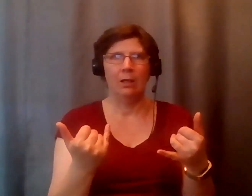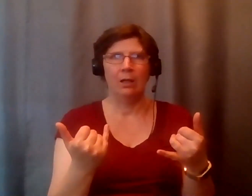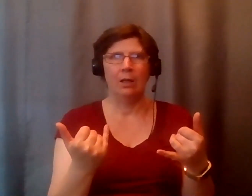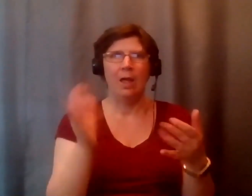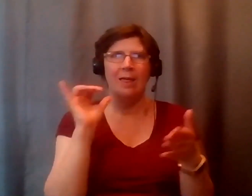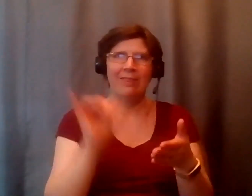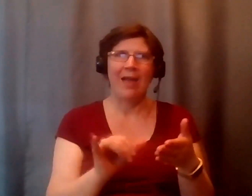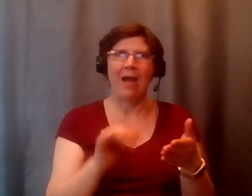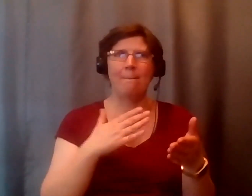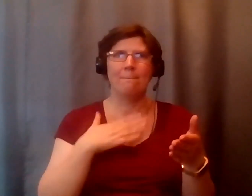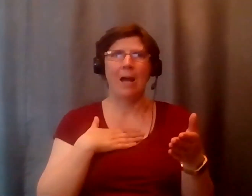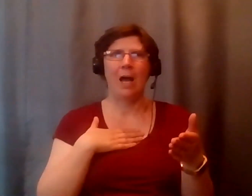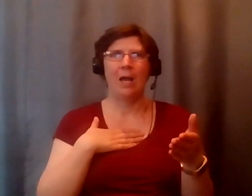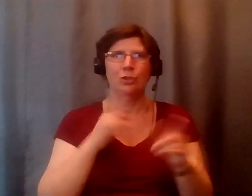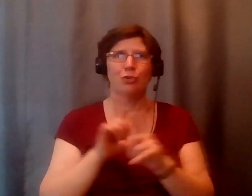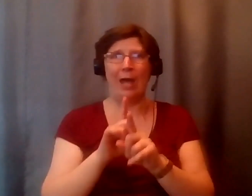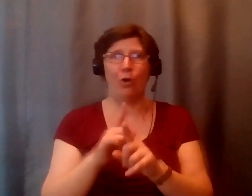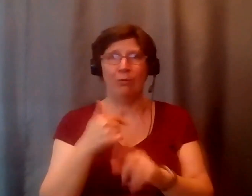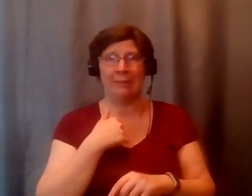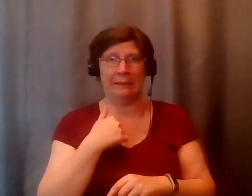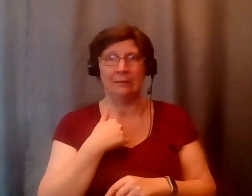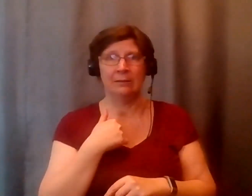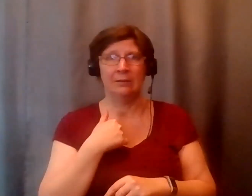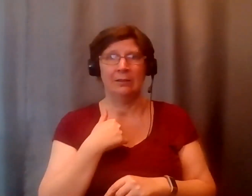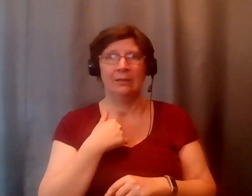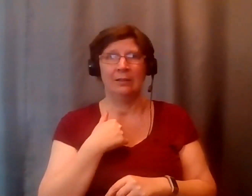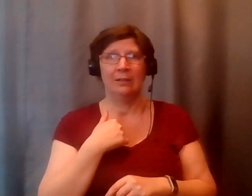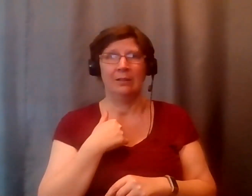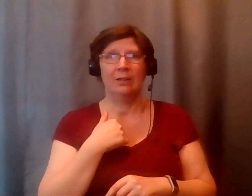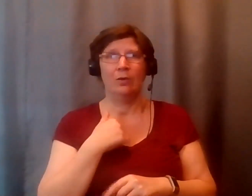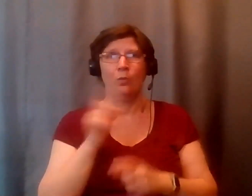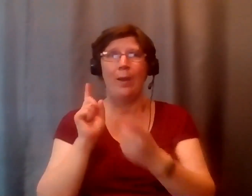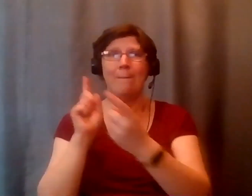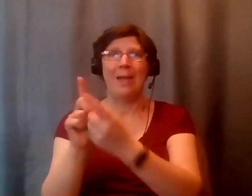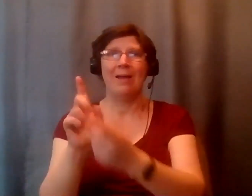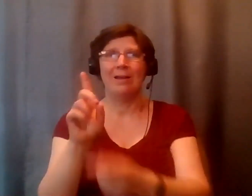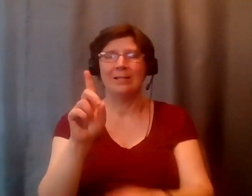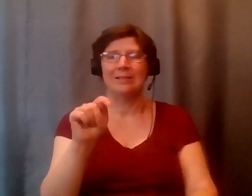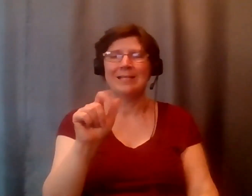that my shadow and I got to meet Tammy Duckworth